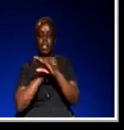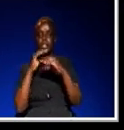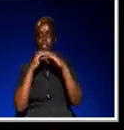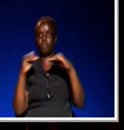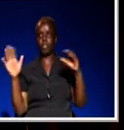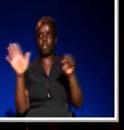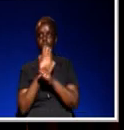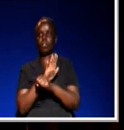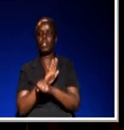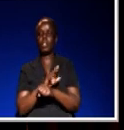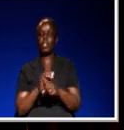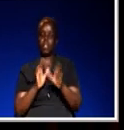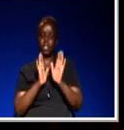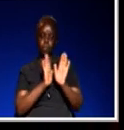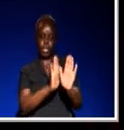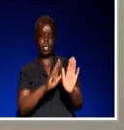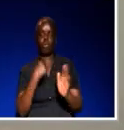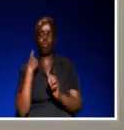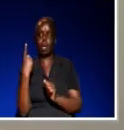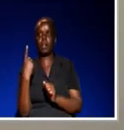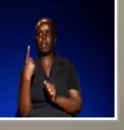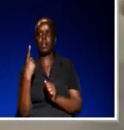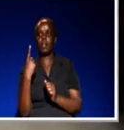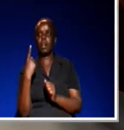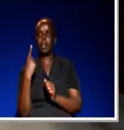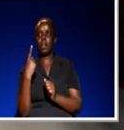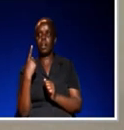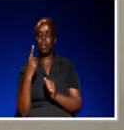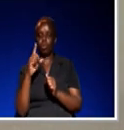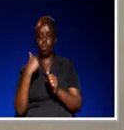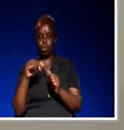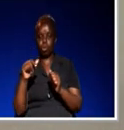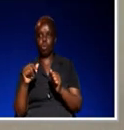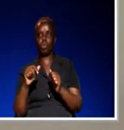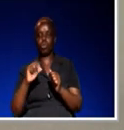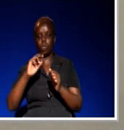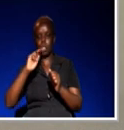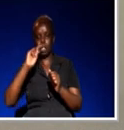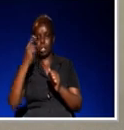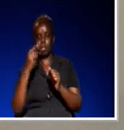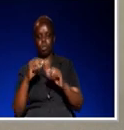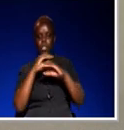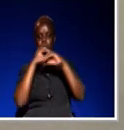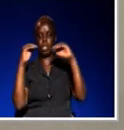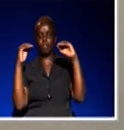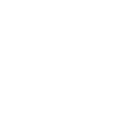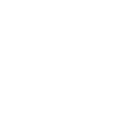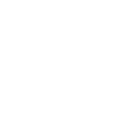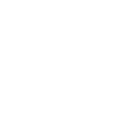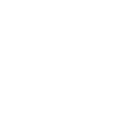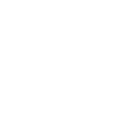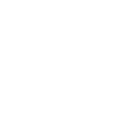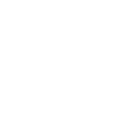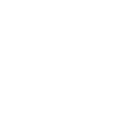electrons, the remaining 1 electron goes to the second energy level.